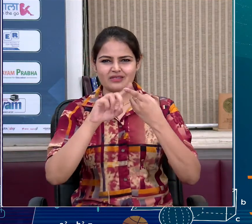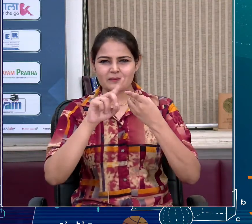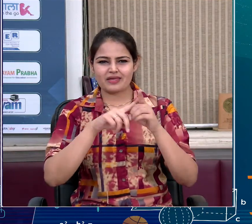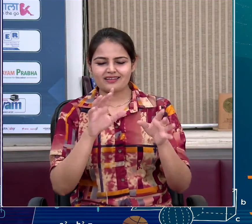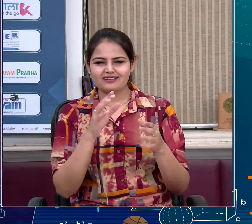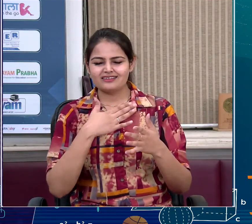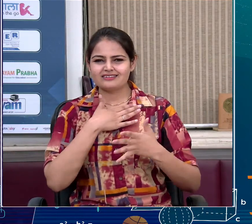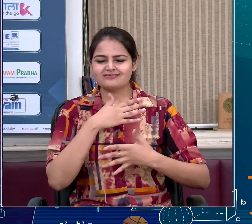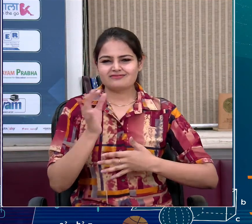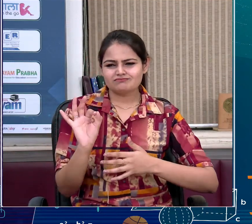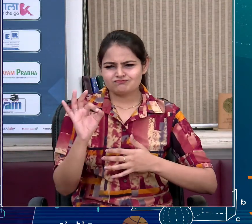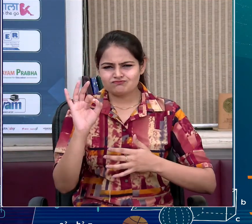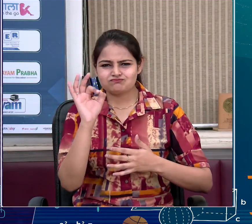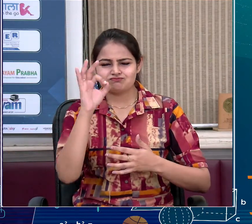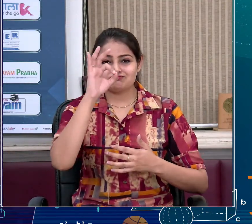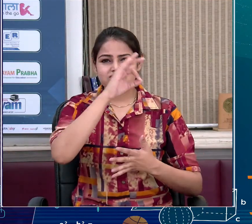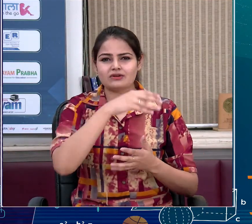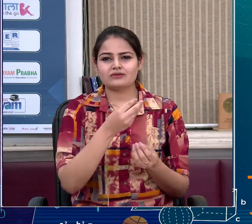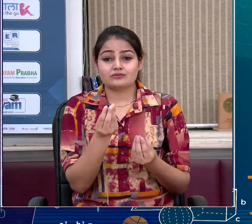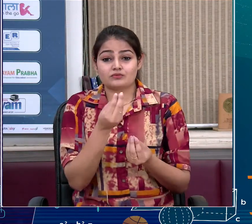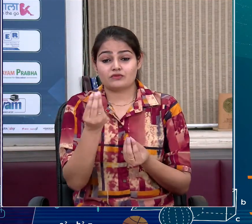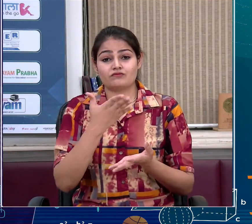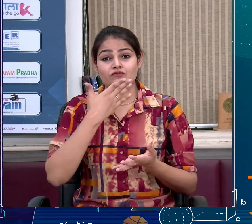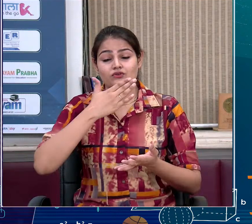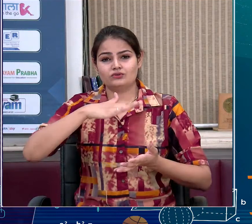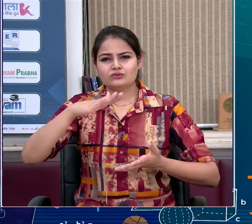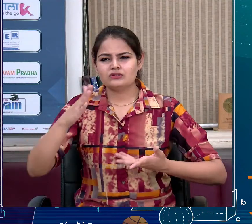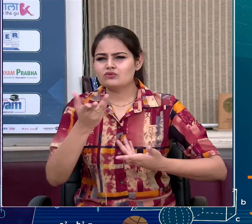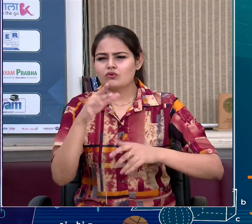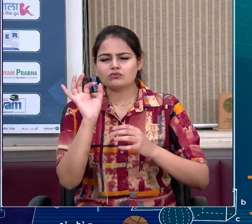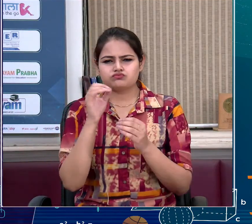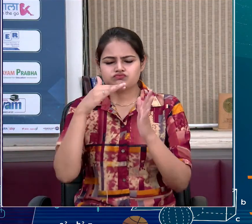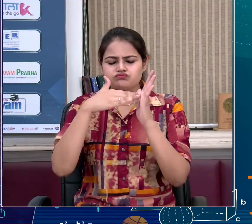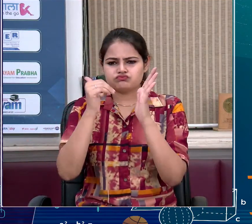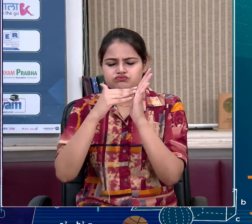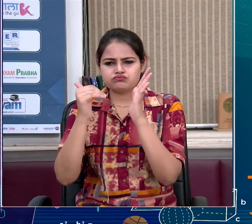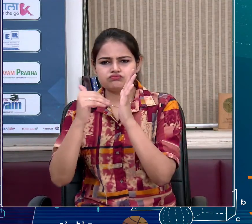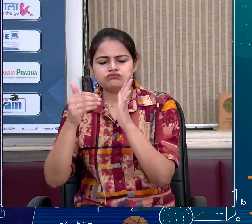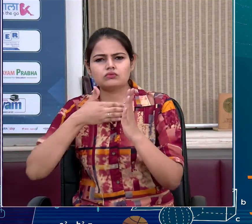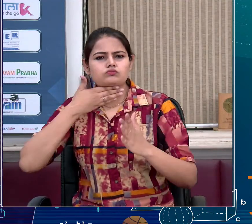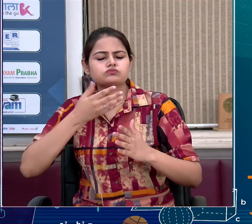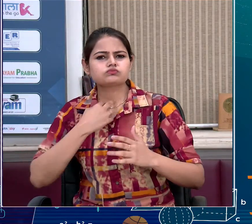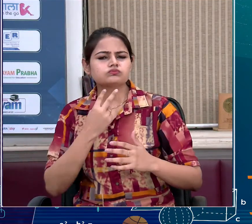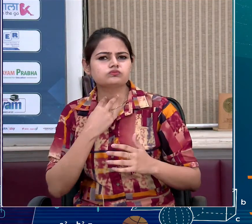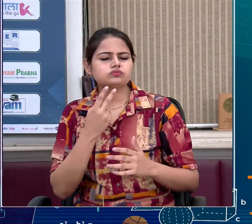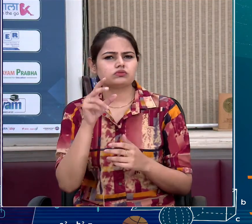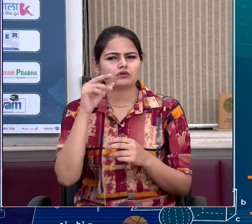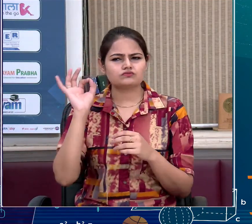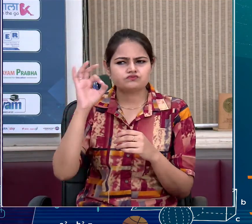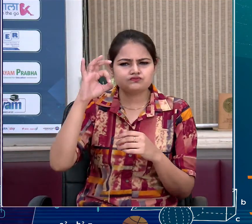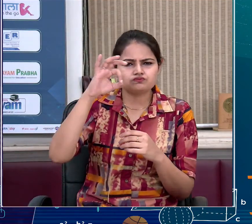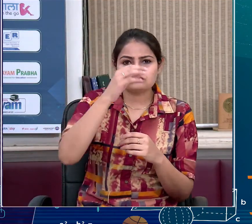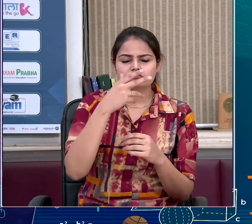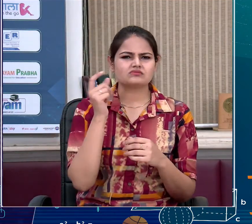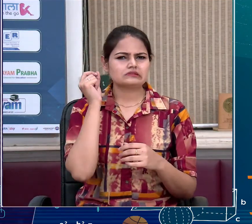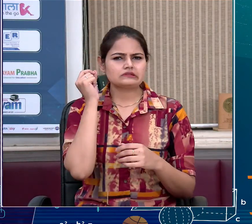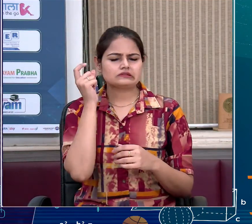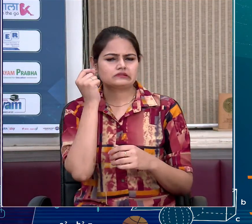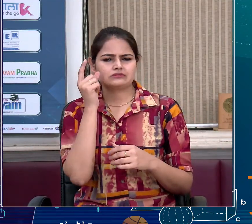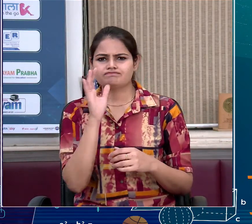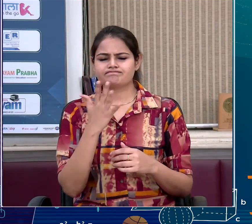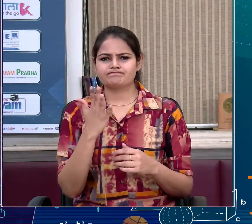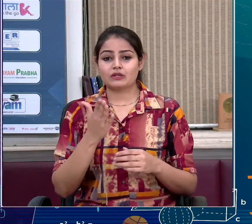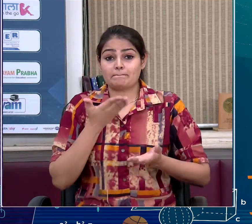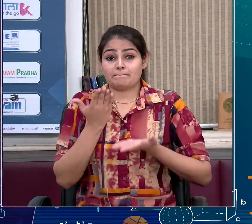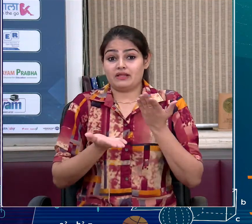got some children who might not be understanding the buzzing word. So maybe an auditory note with the honeybee buzzing